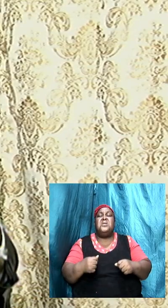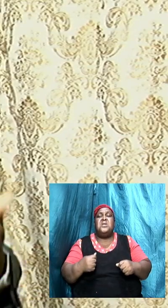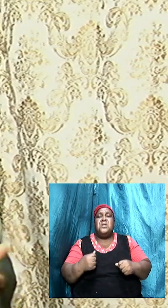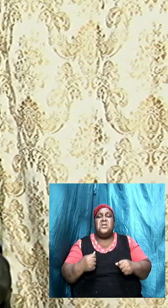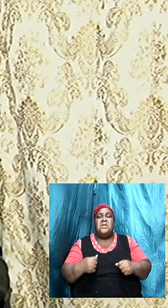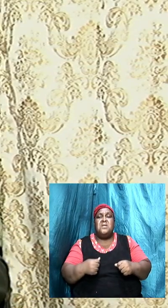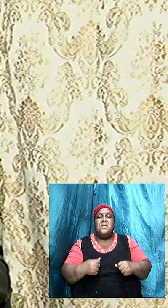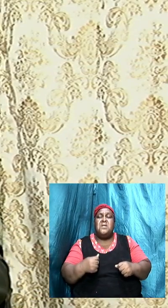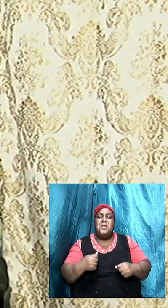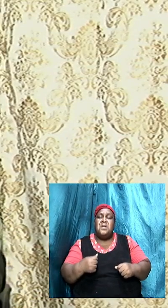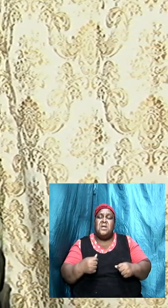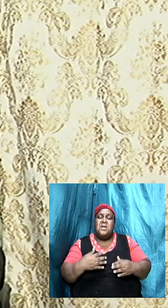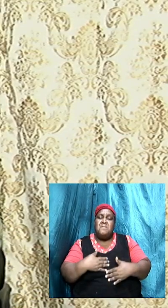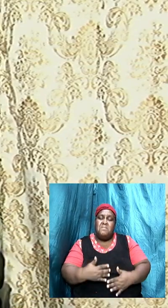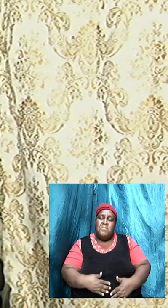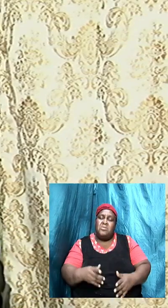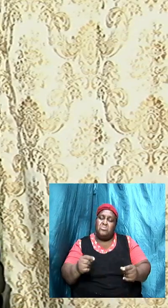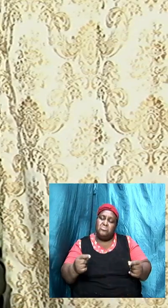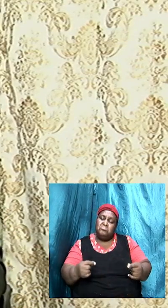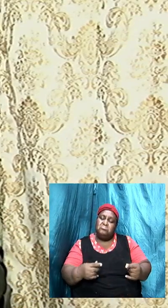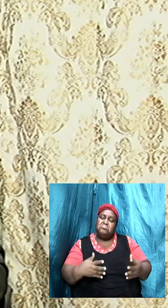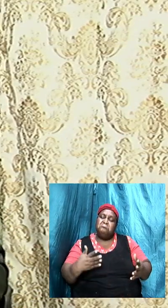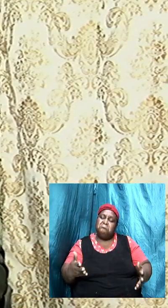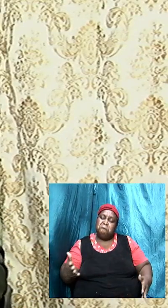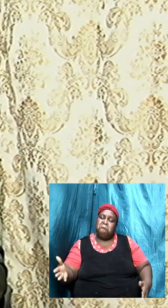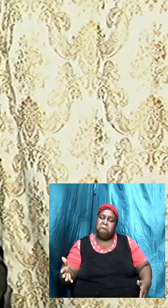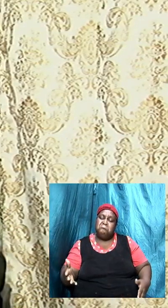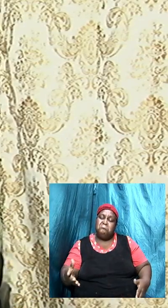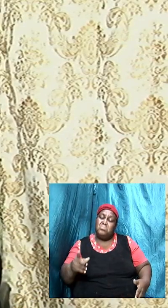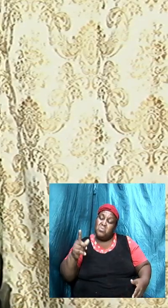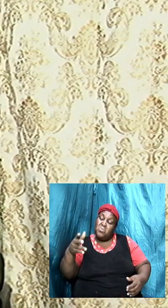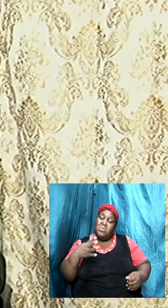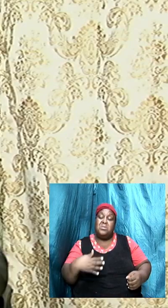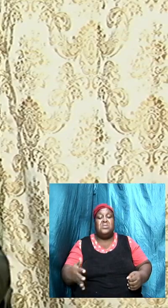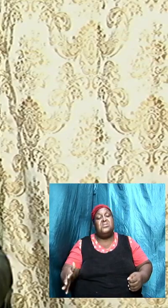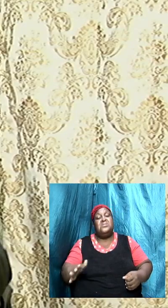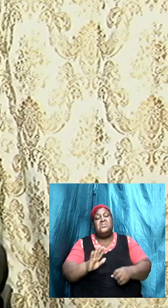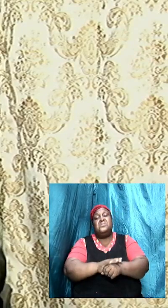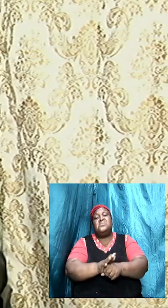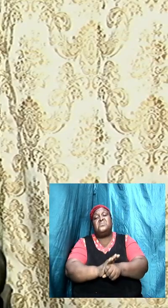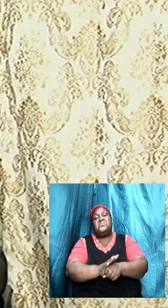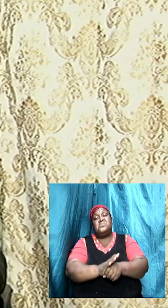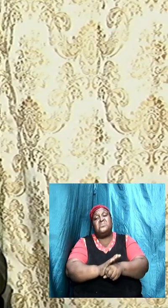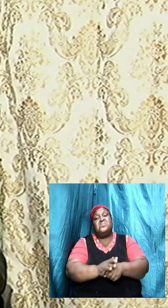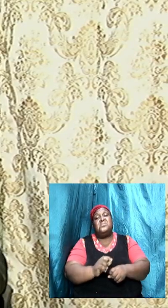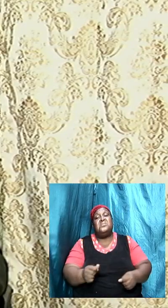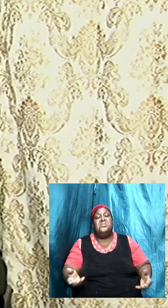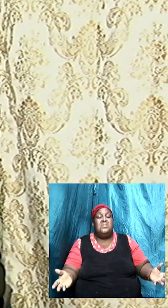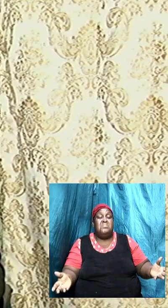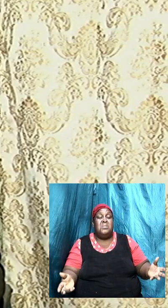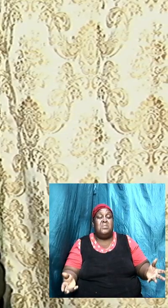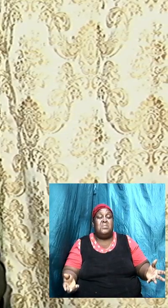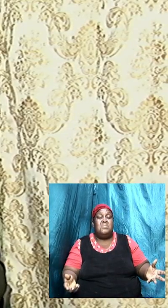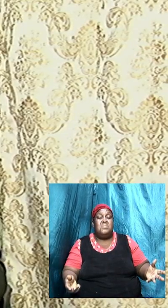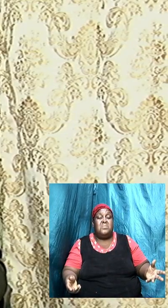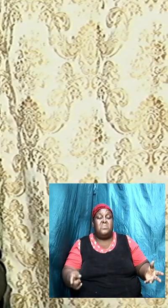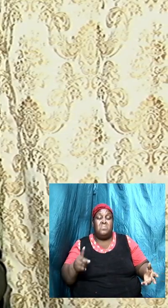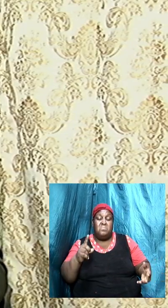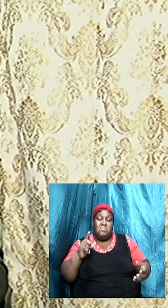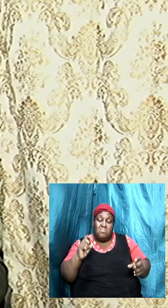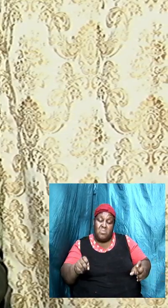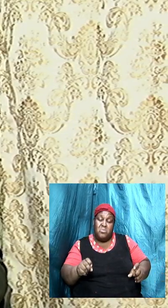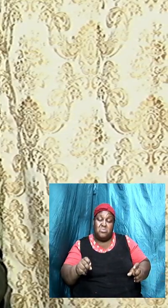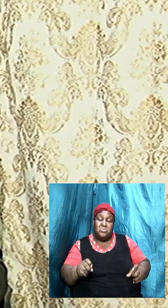is just doing their thing. And one of the things, the coronavirus is another thing that we must look at. One of the things that